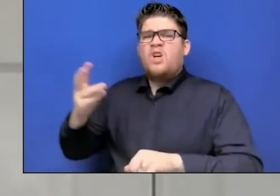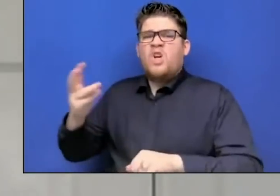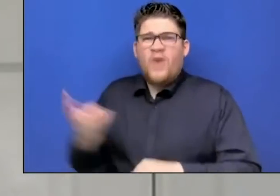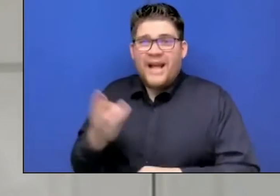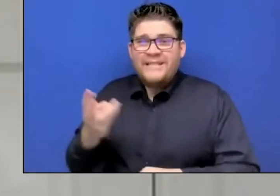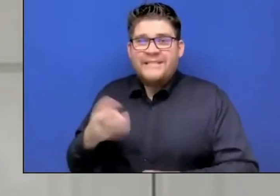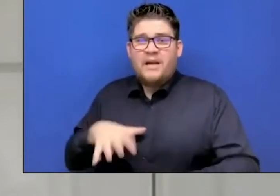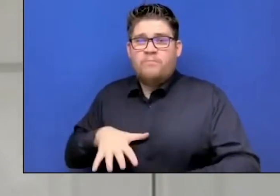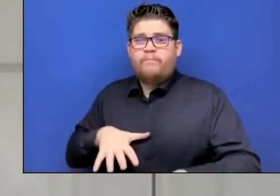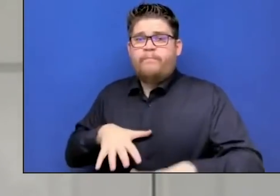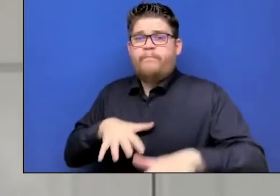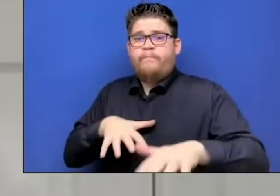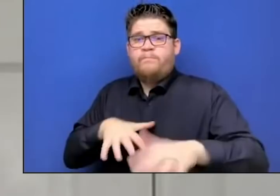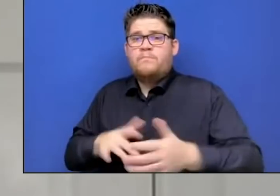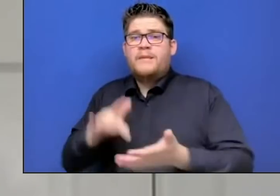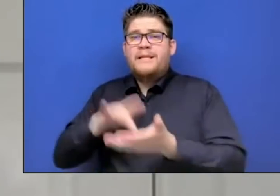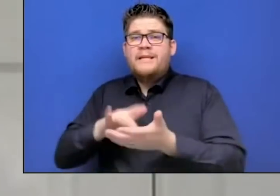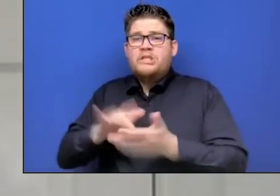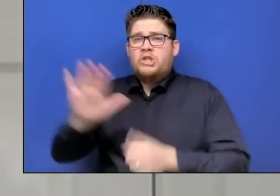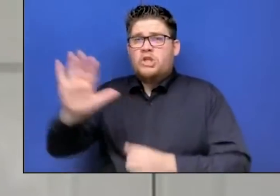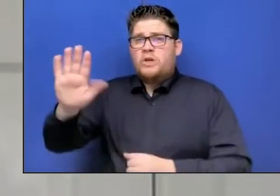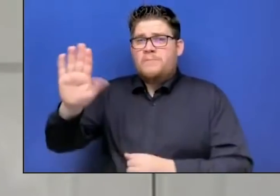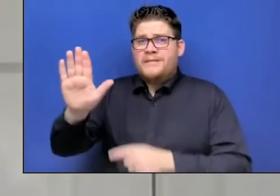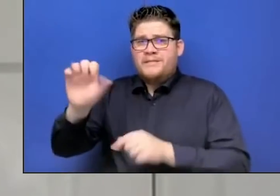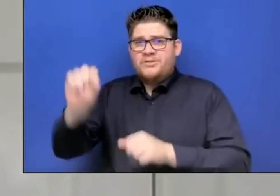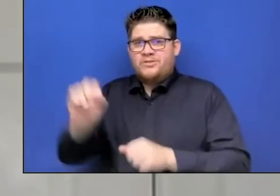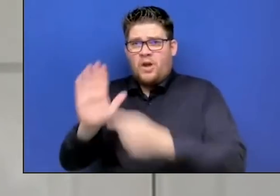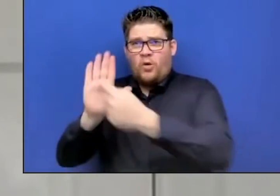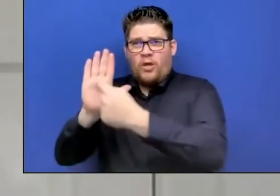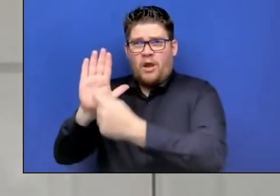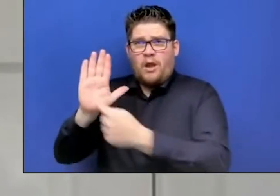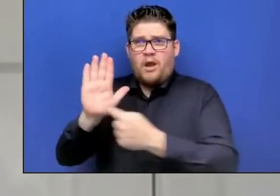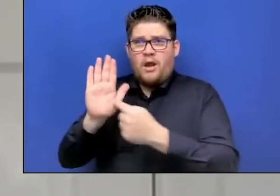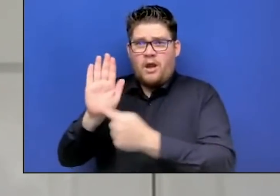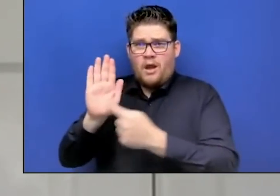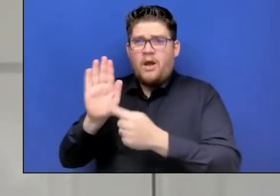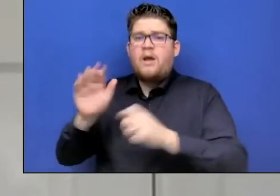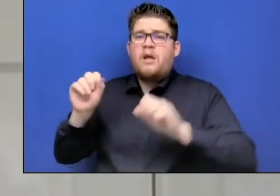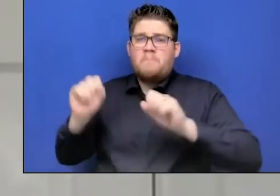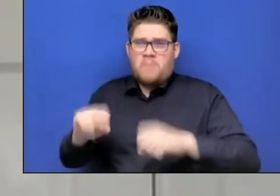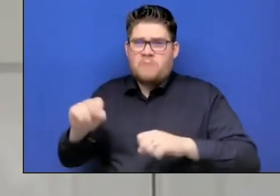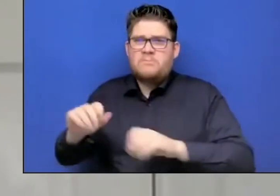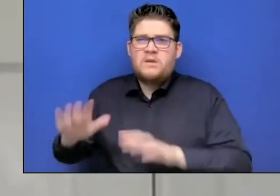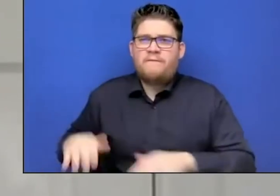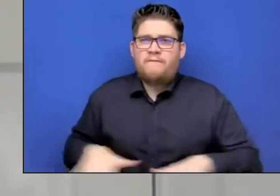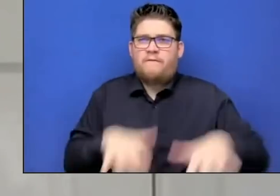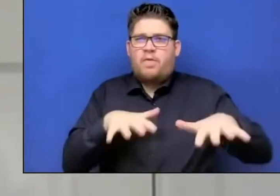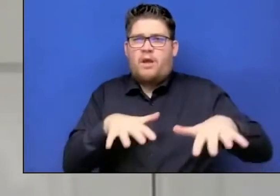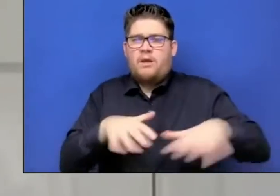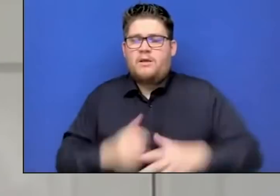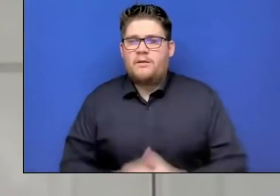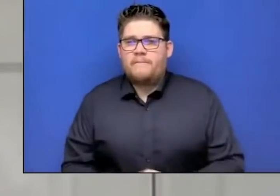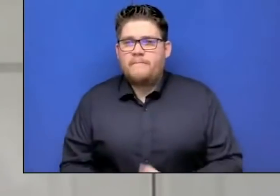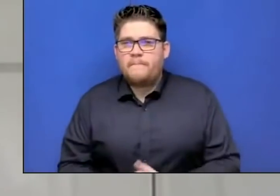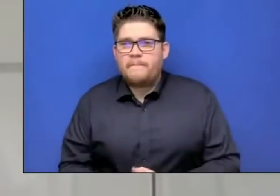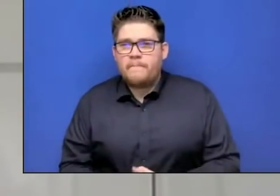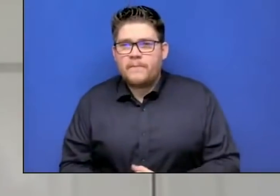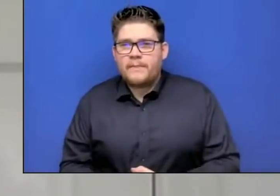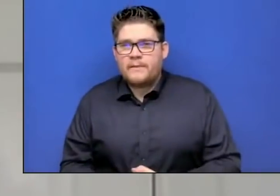Coast, and as well as Vancouver Island. And given ongoing vulnerabilities, we can